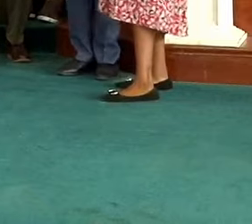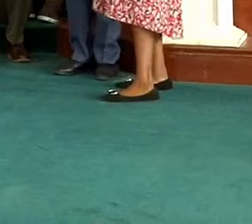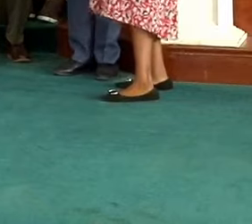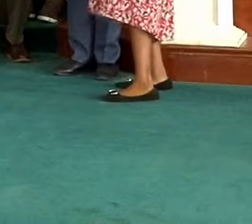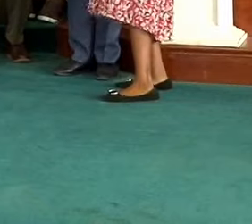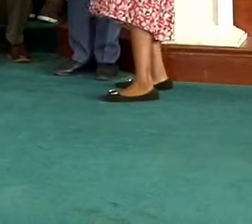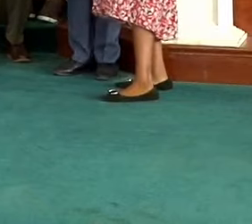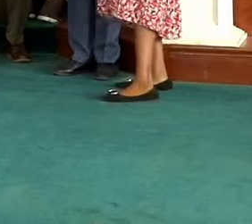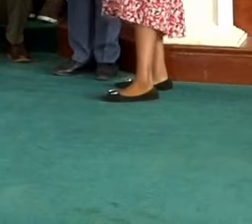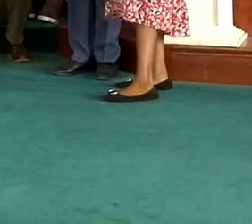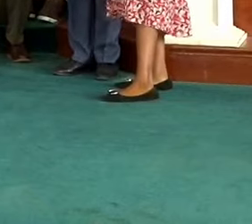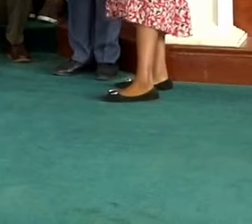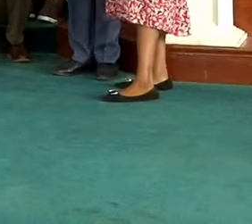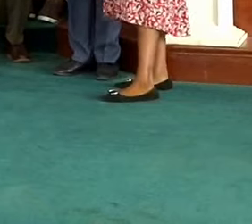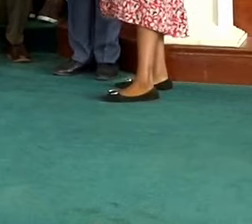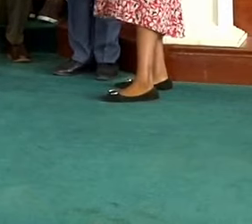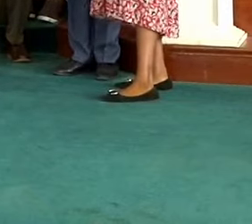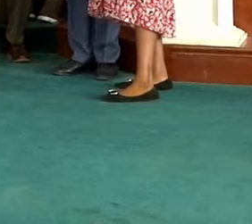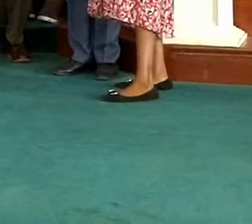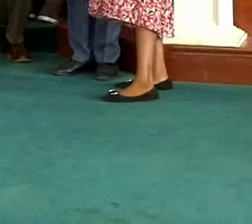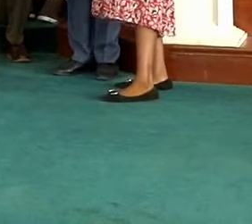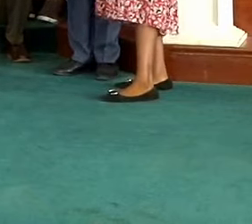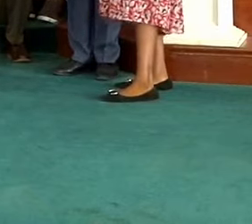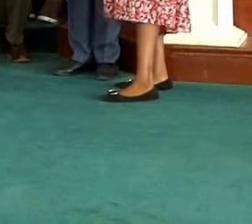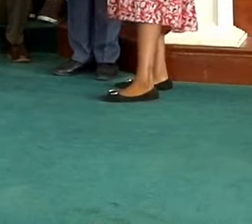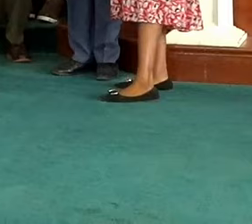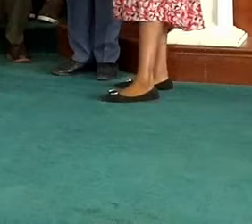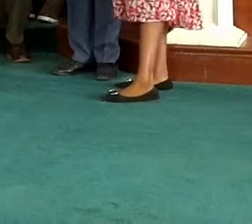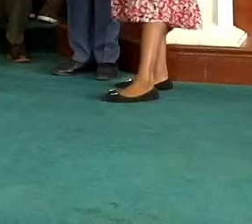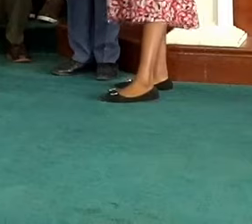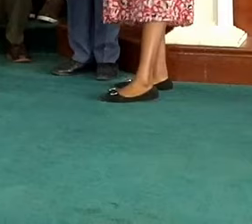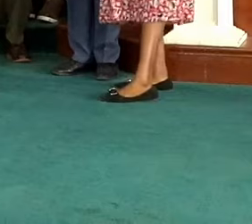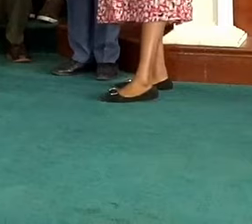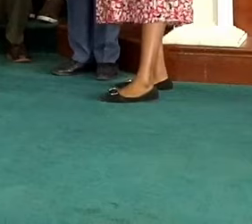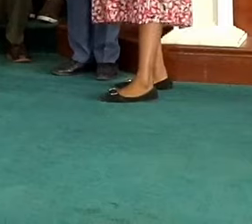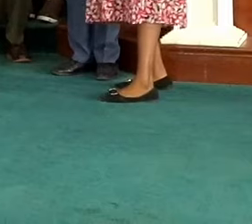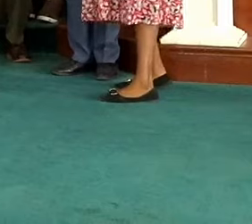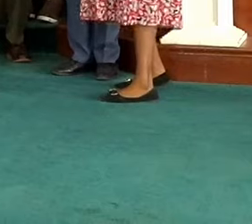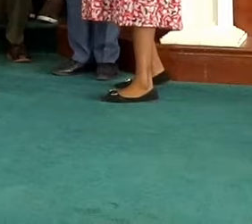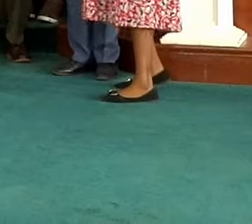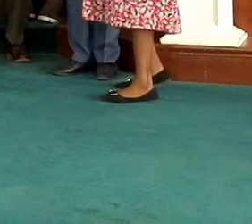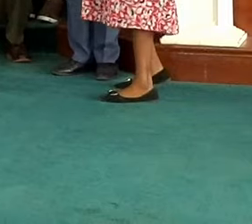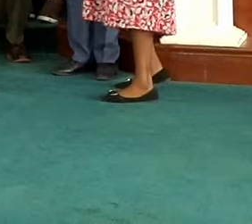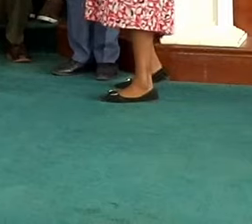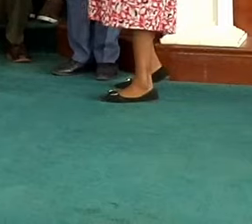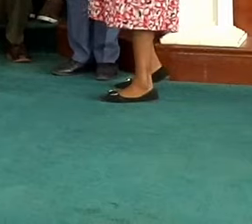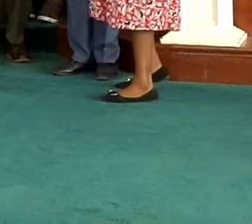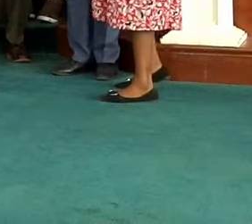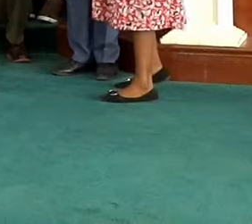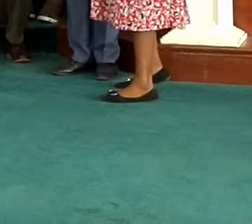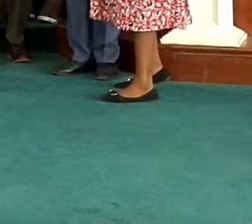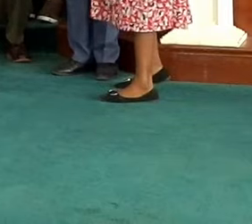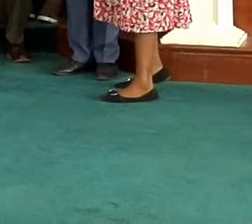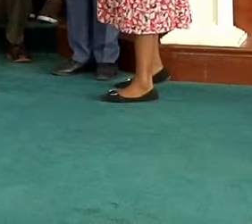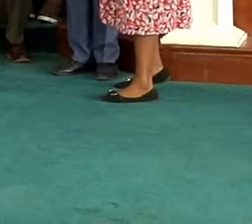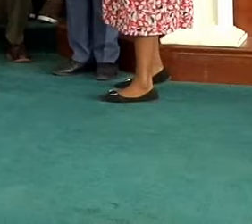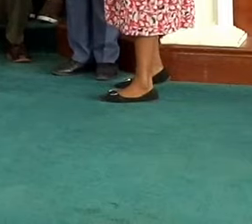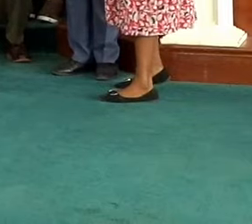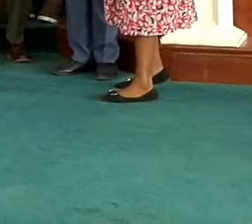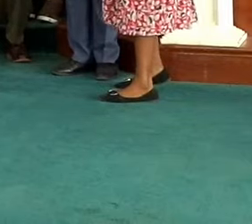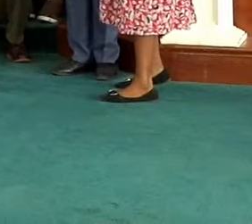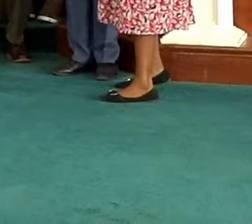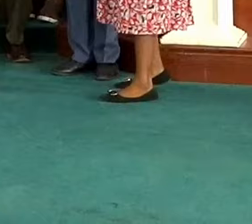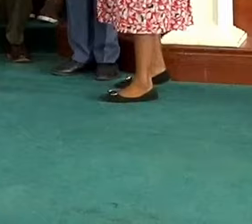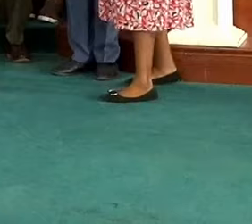in Revelation 22 verse 12 that behold, I come and my reward is